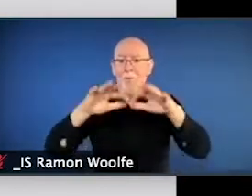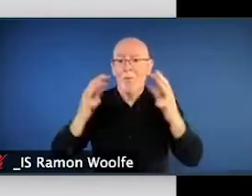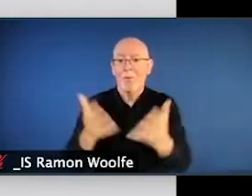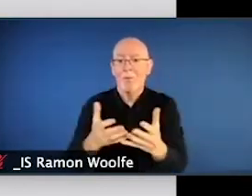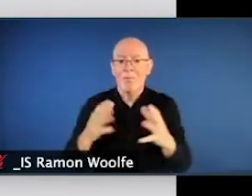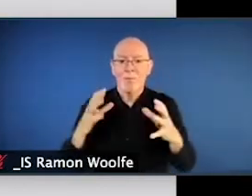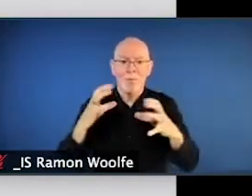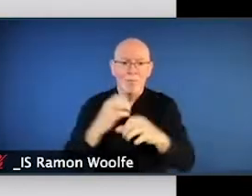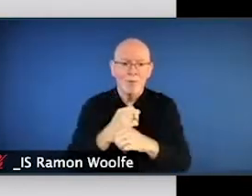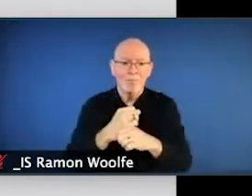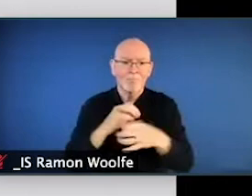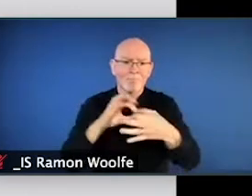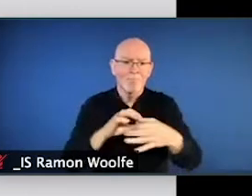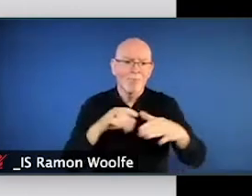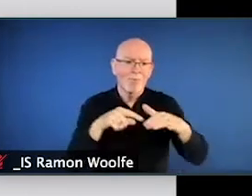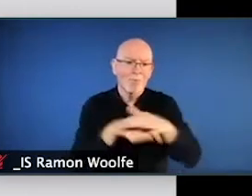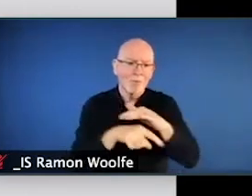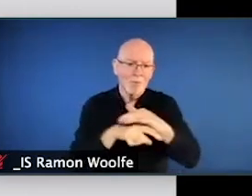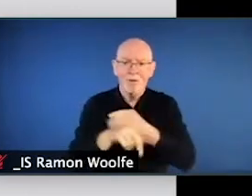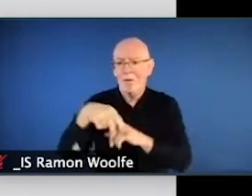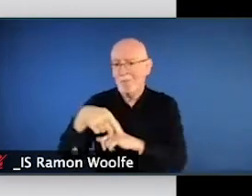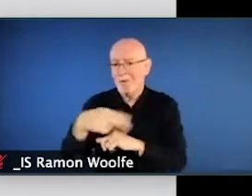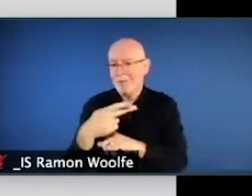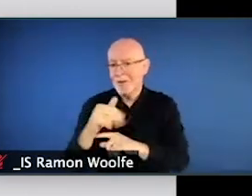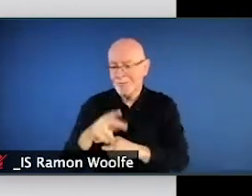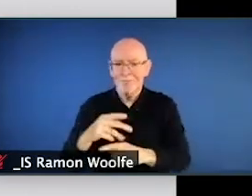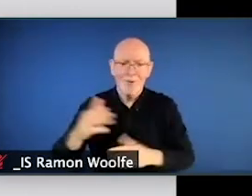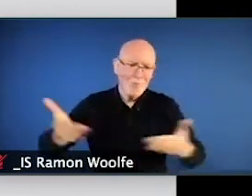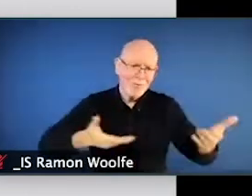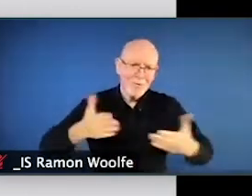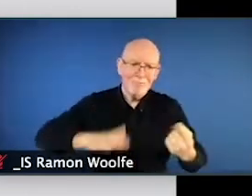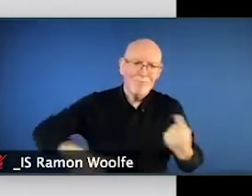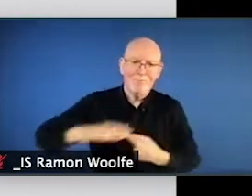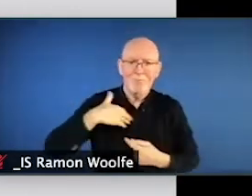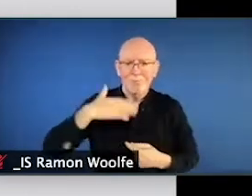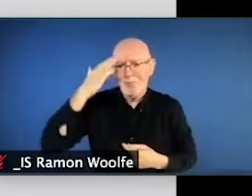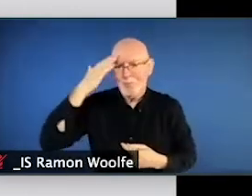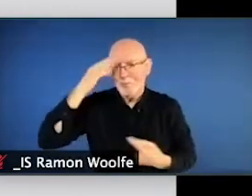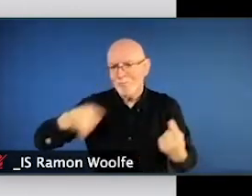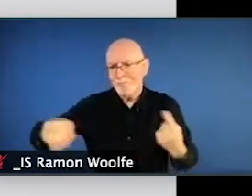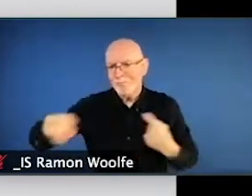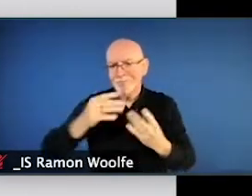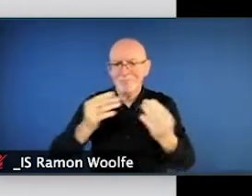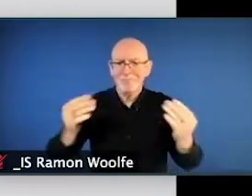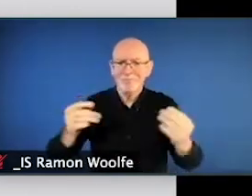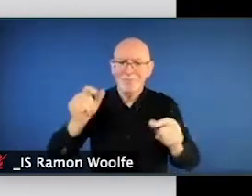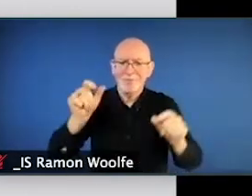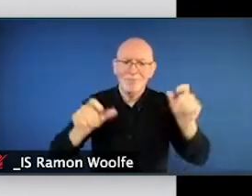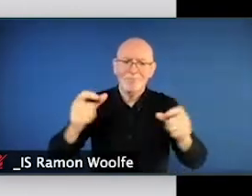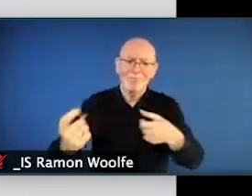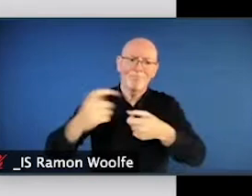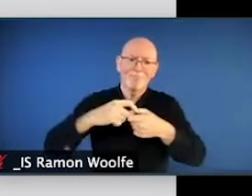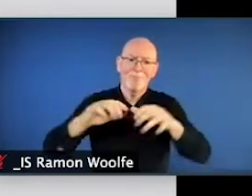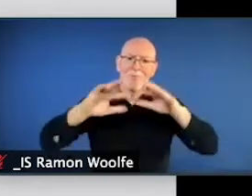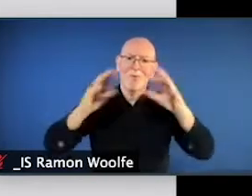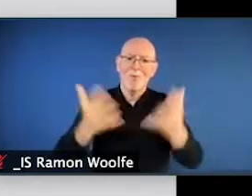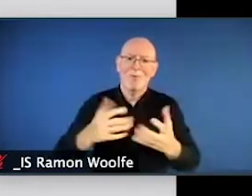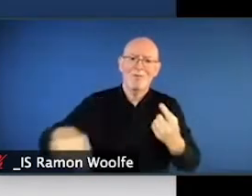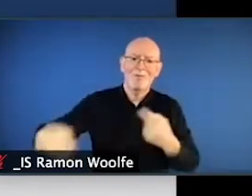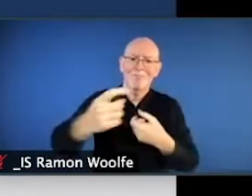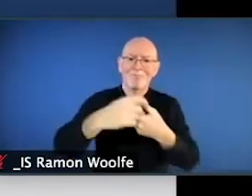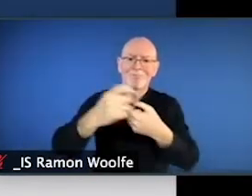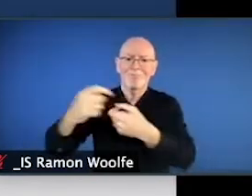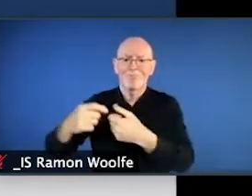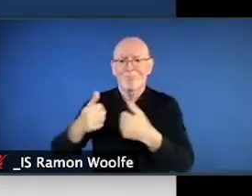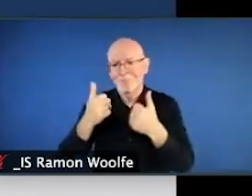start the session, I'd like to just briefly explain a few technical aspects of the platform. First, if